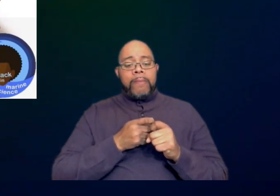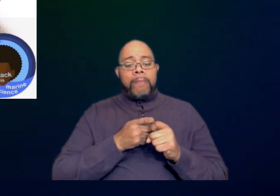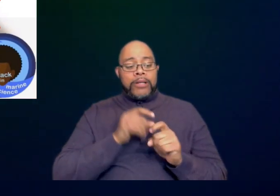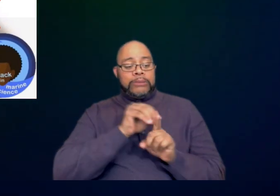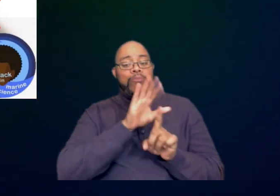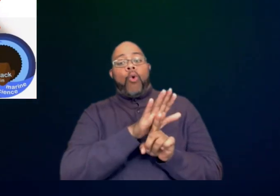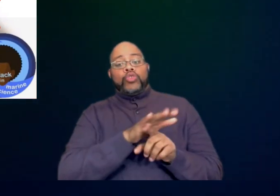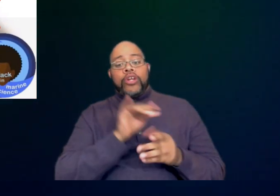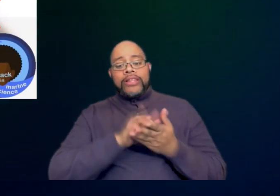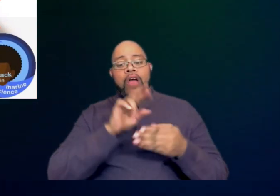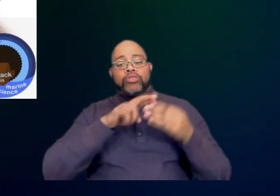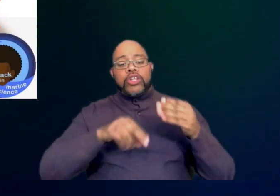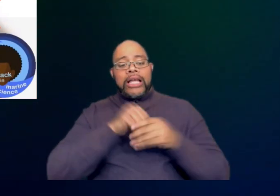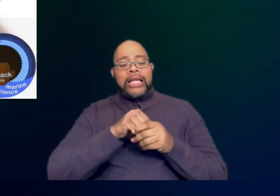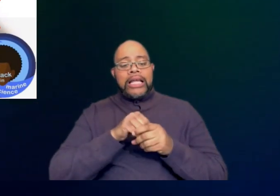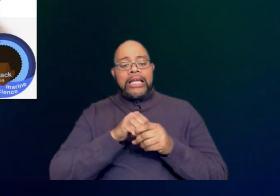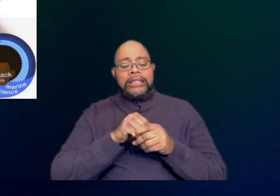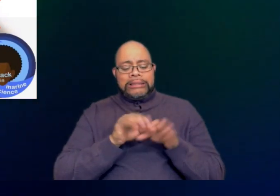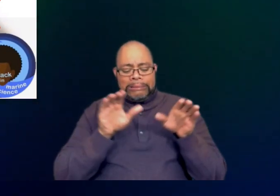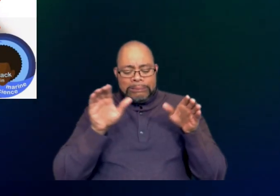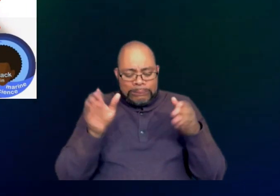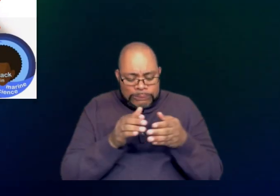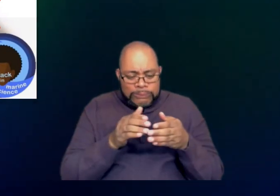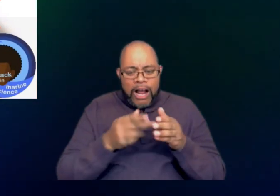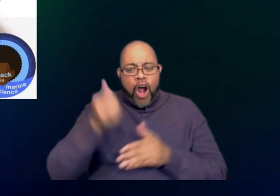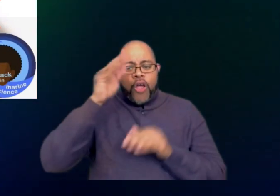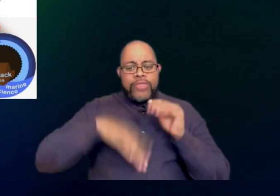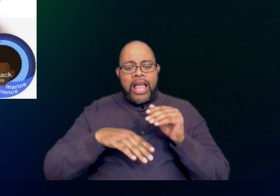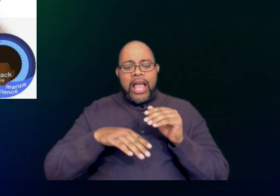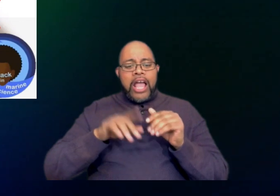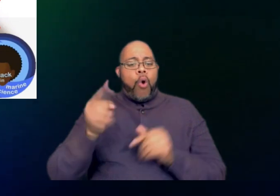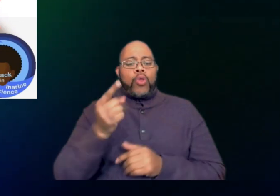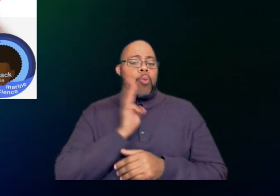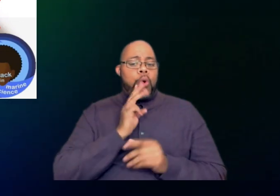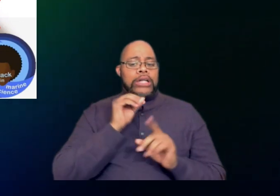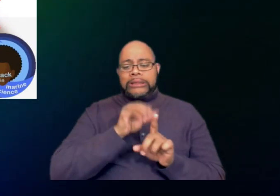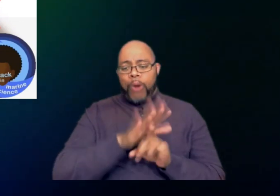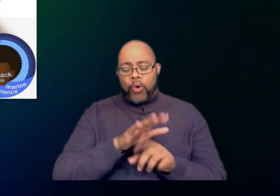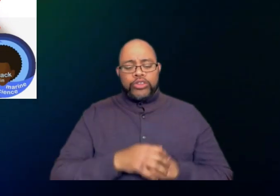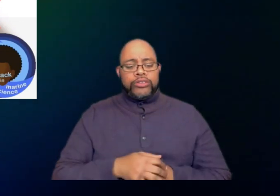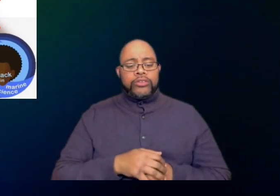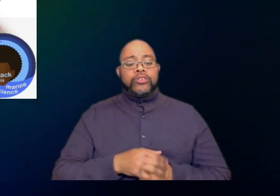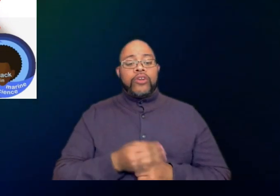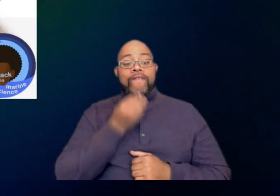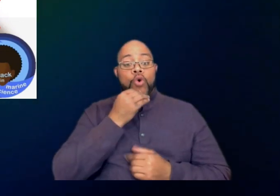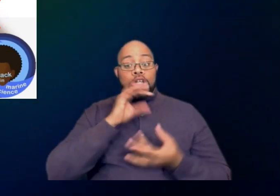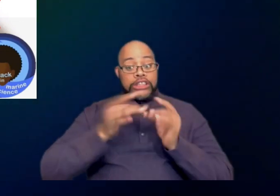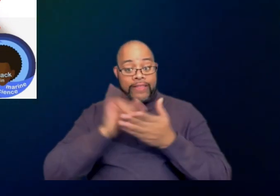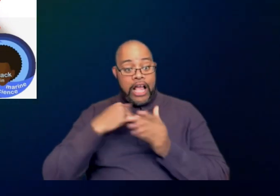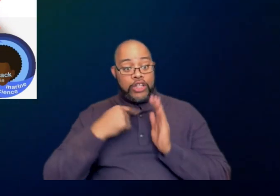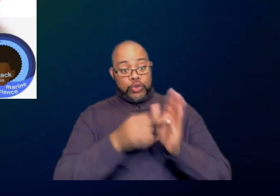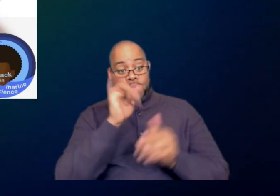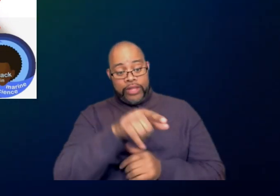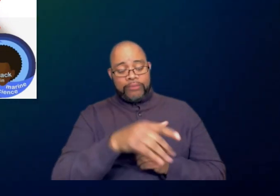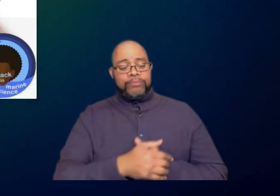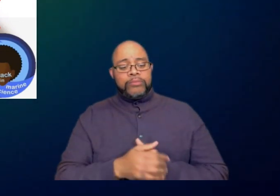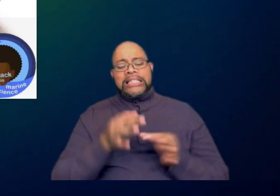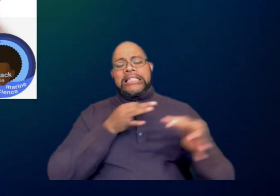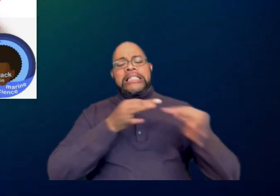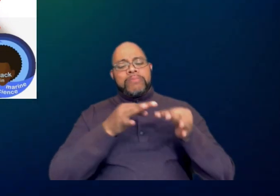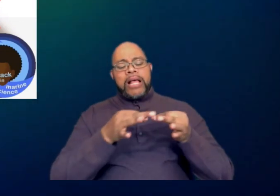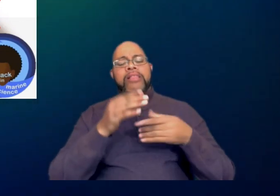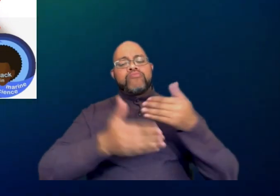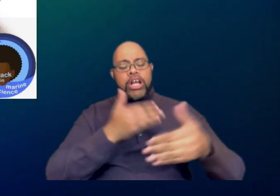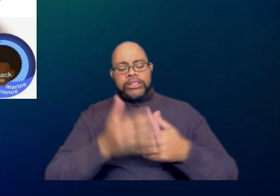and food exposure that results in a concentration higher than solely water exposure. So the food chain that I have here kind